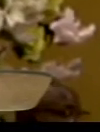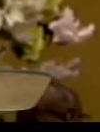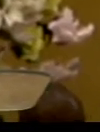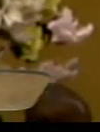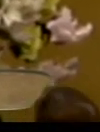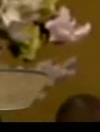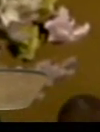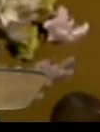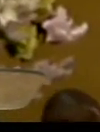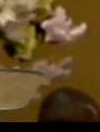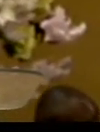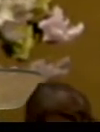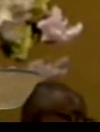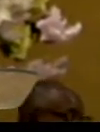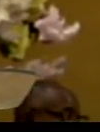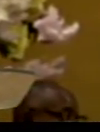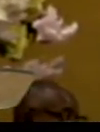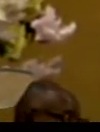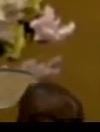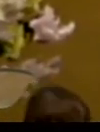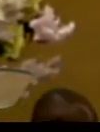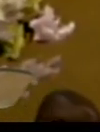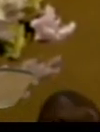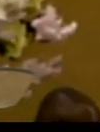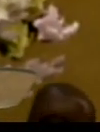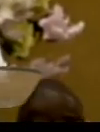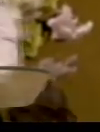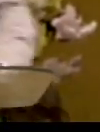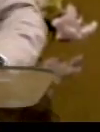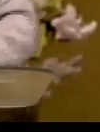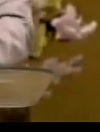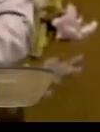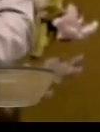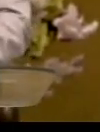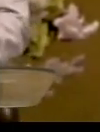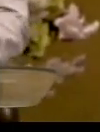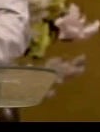In Jesus' name we pray. Amen.